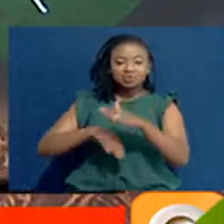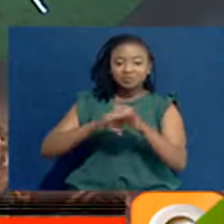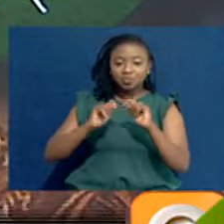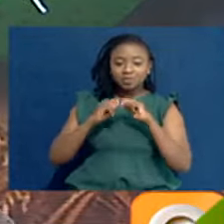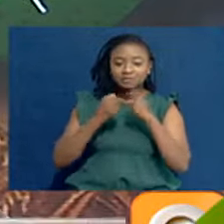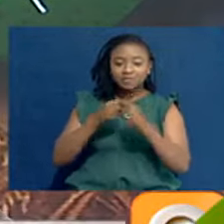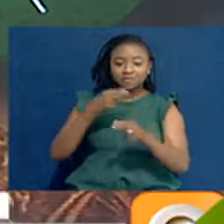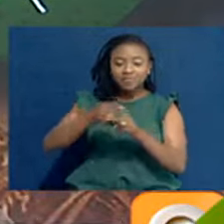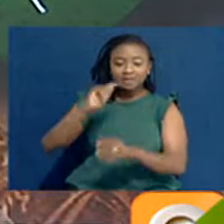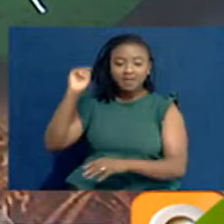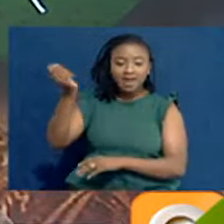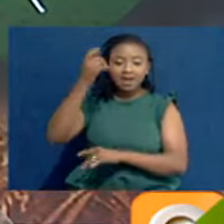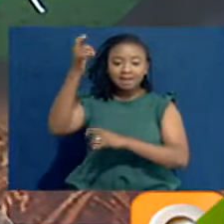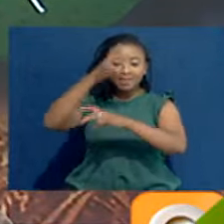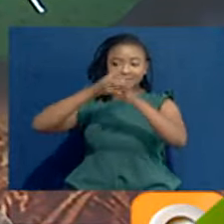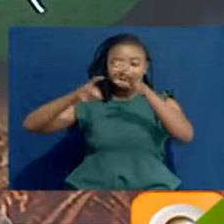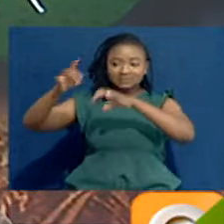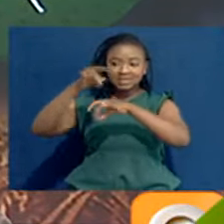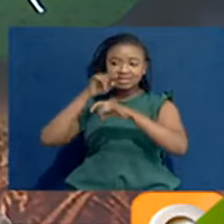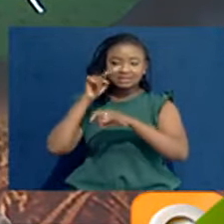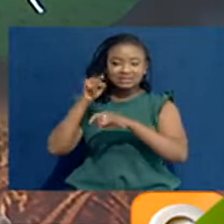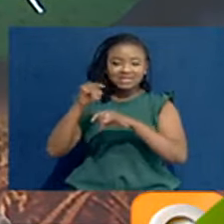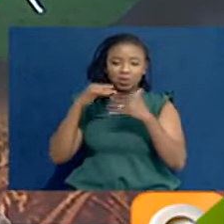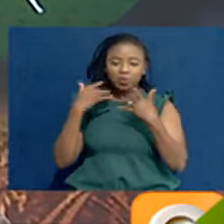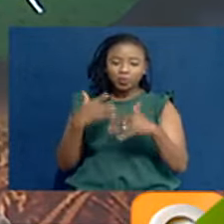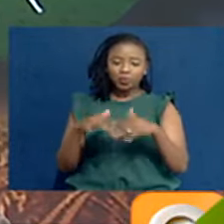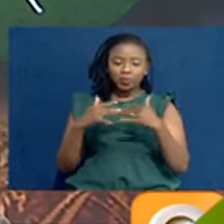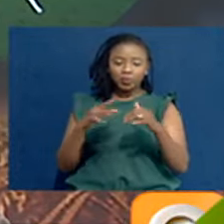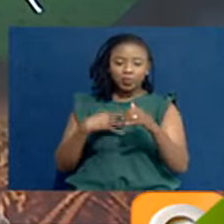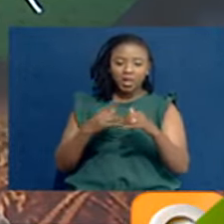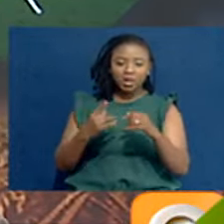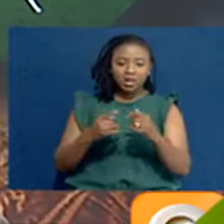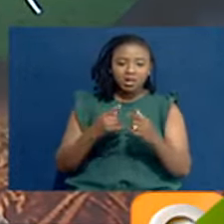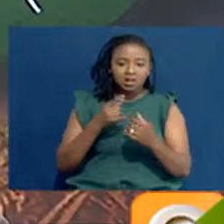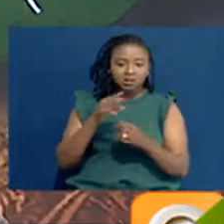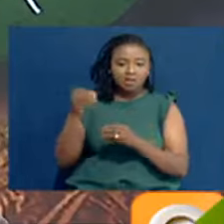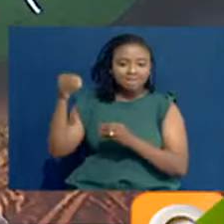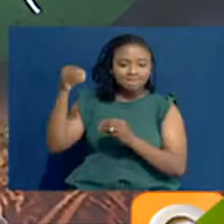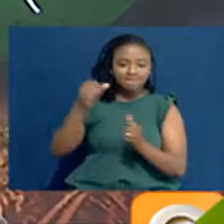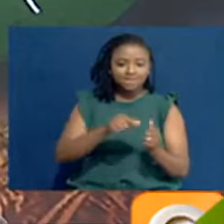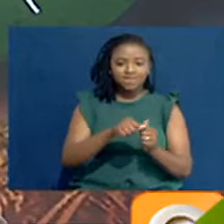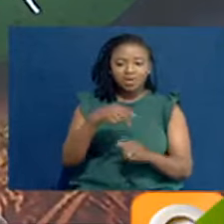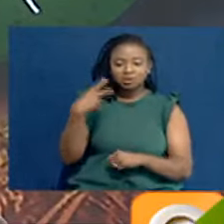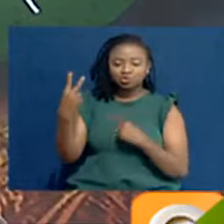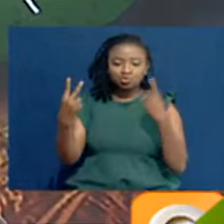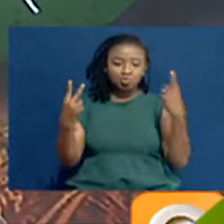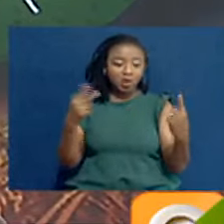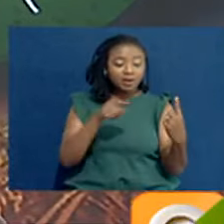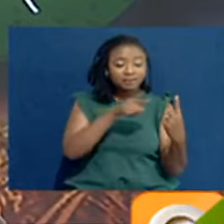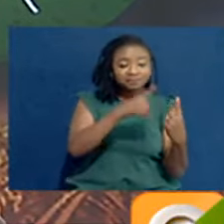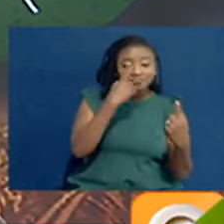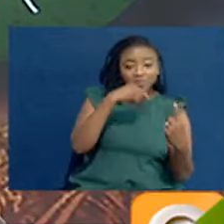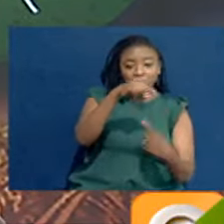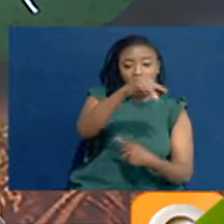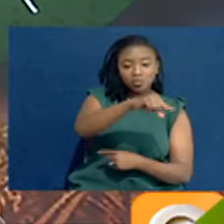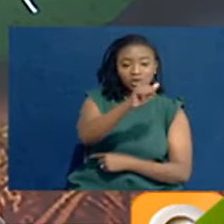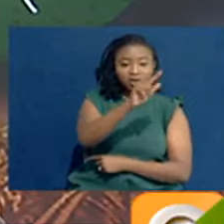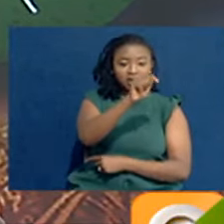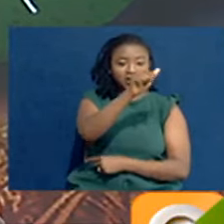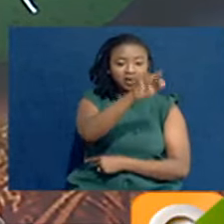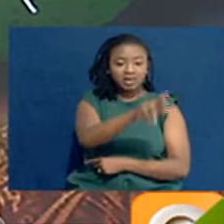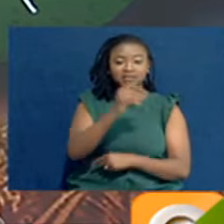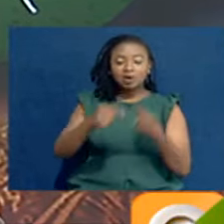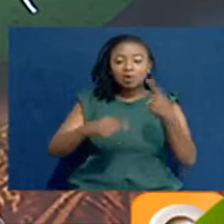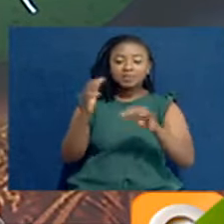Harambee stars that shocked 2022 FIFA World Cup host Qatar 2-1 in an international friendly match played